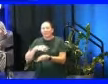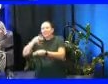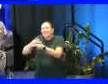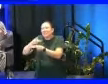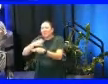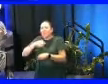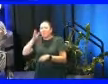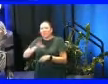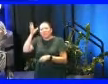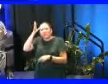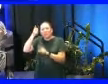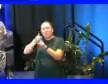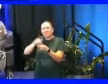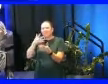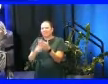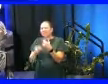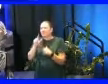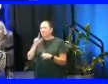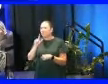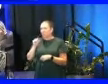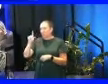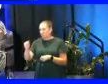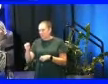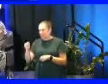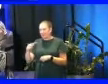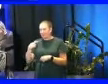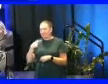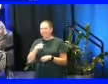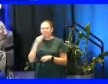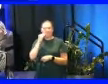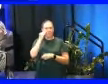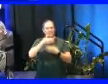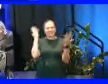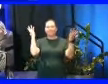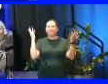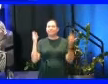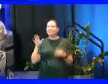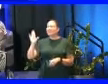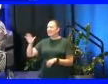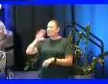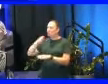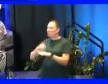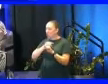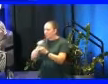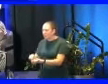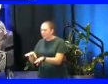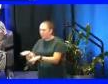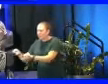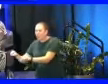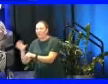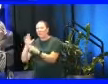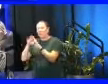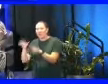in 2020. And I found myself on the street. His daughter came down. She took over the house. She wanted